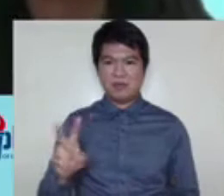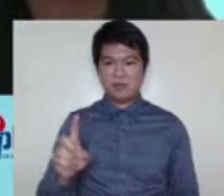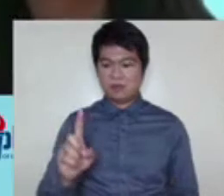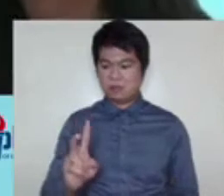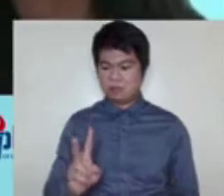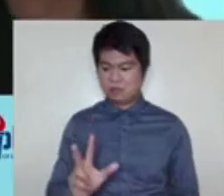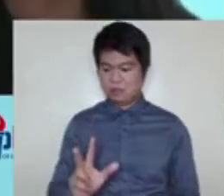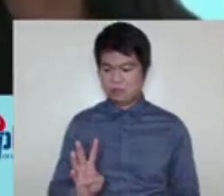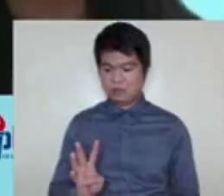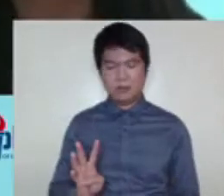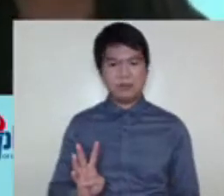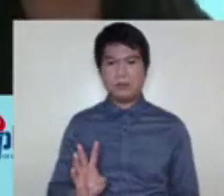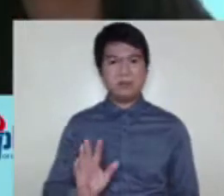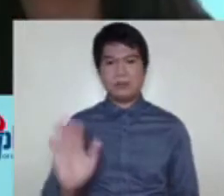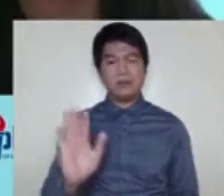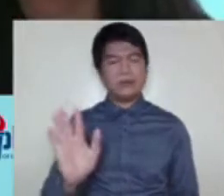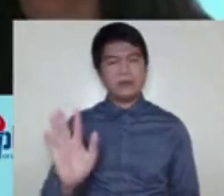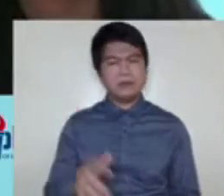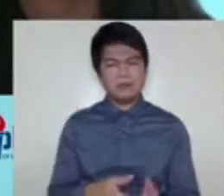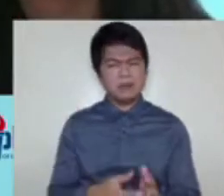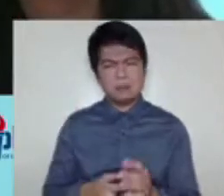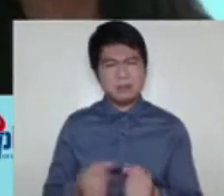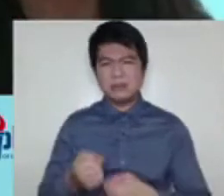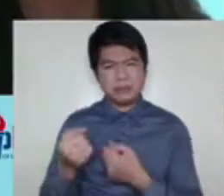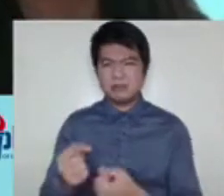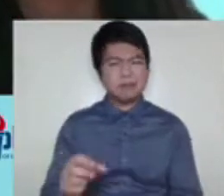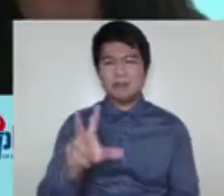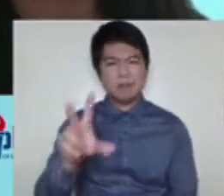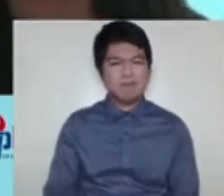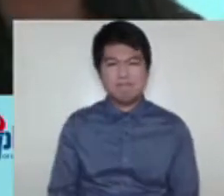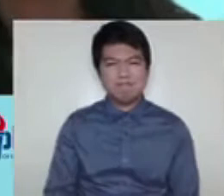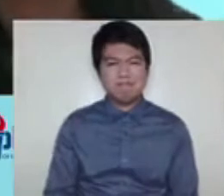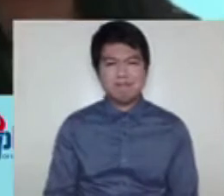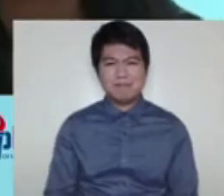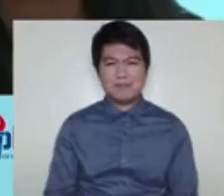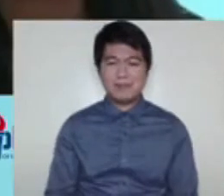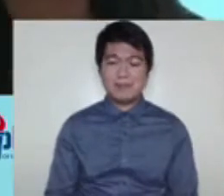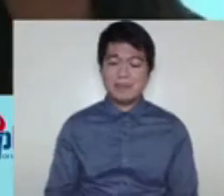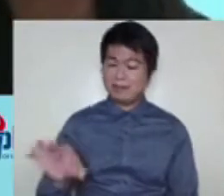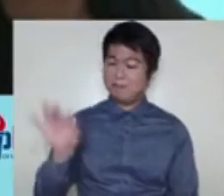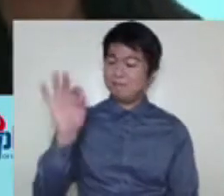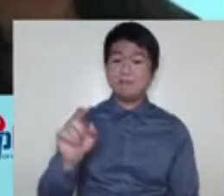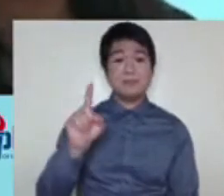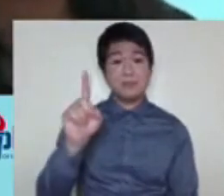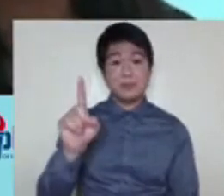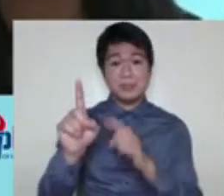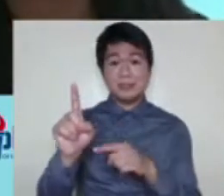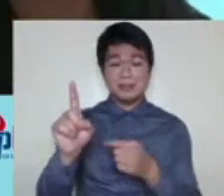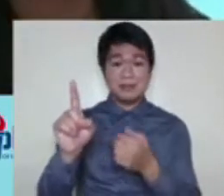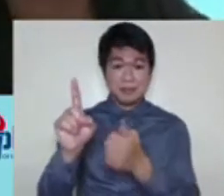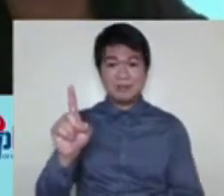all of them. Just choose the one that will garner you the highest rating, and that is MOV number